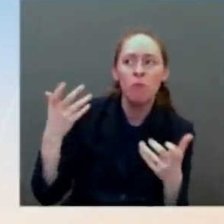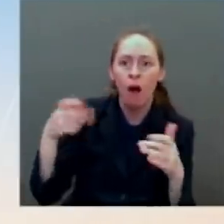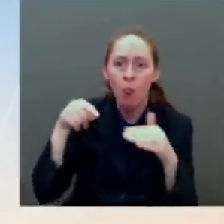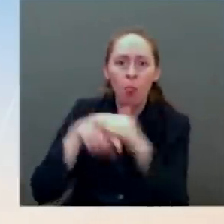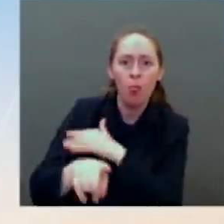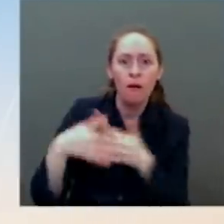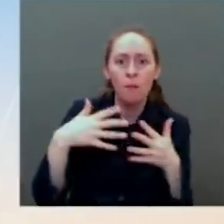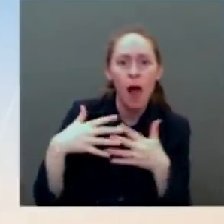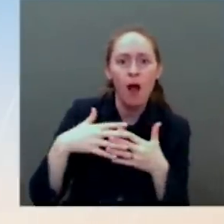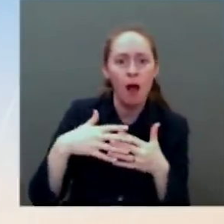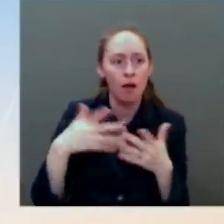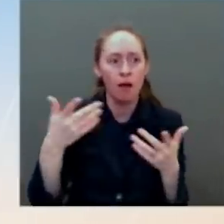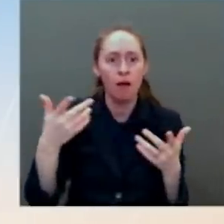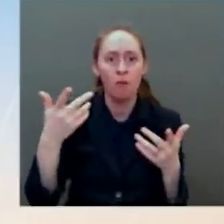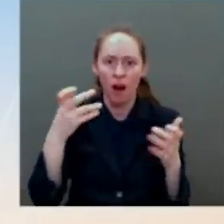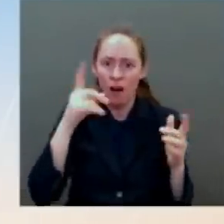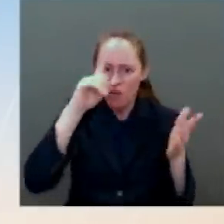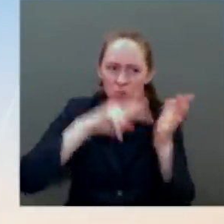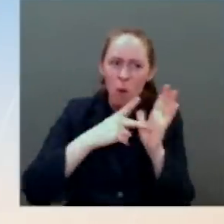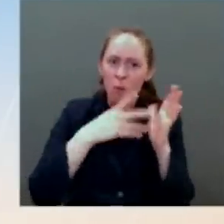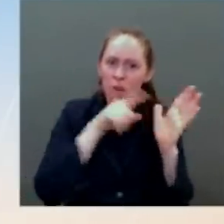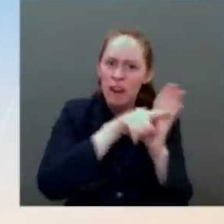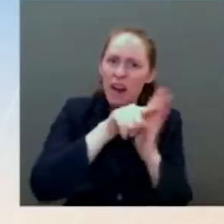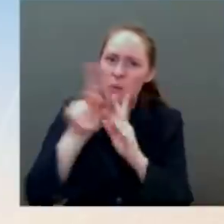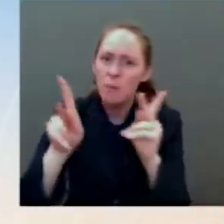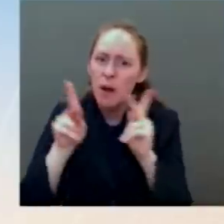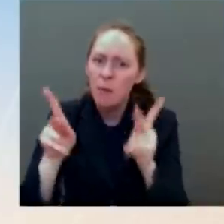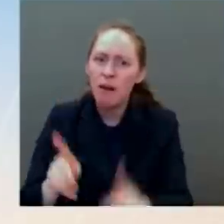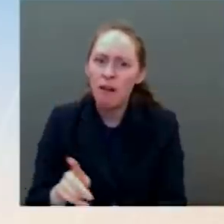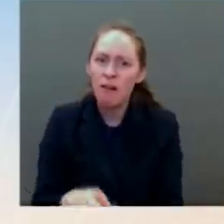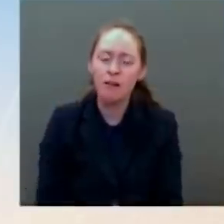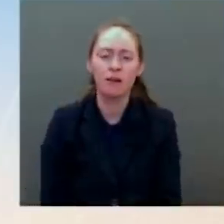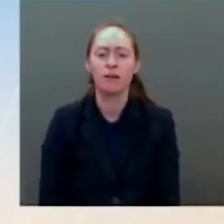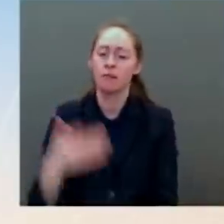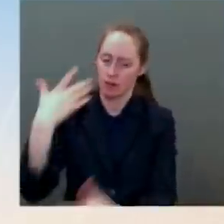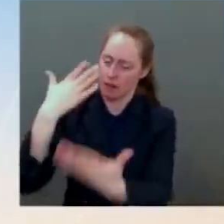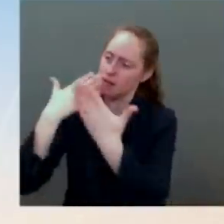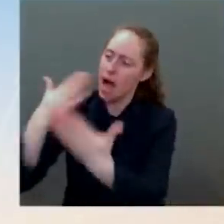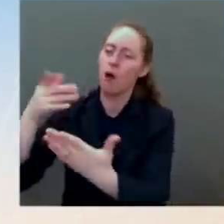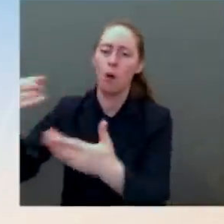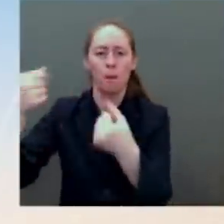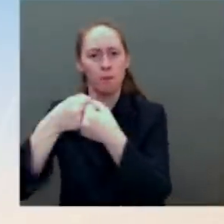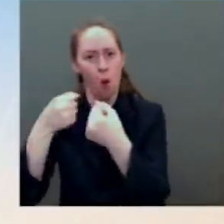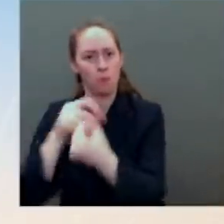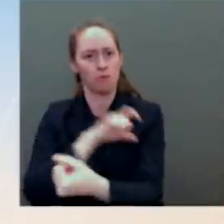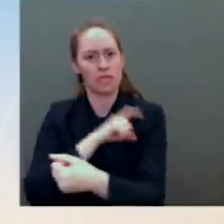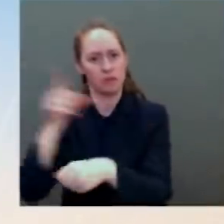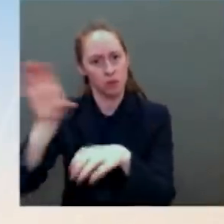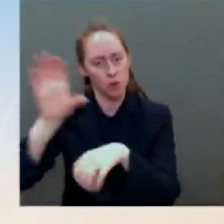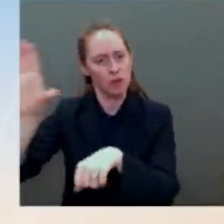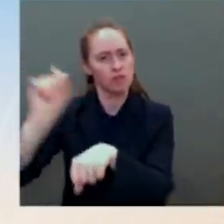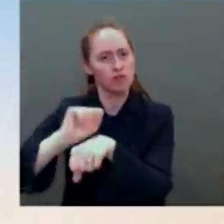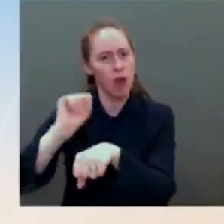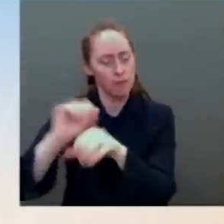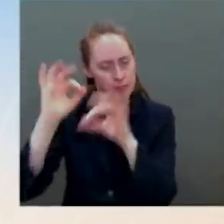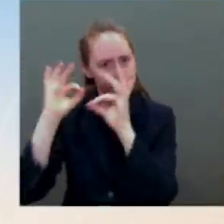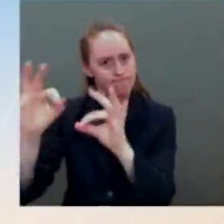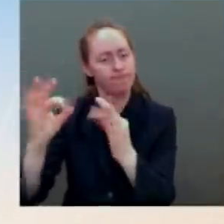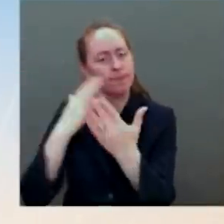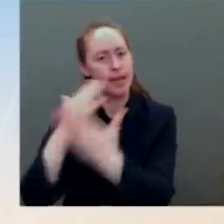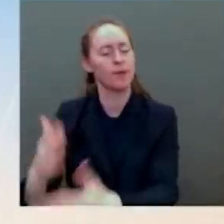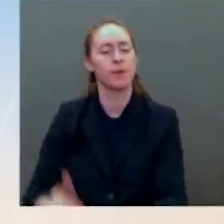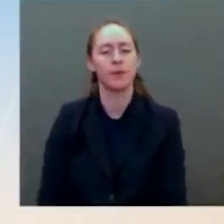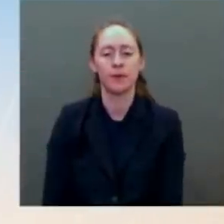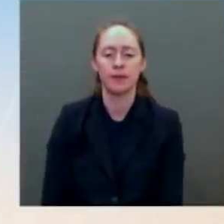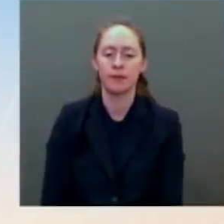these people and preventing them from getting into the country. And one additional question about something that happened a few months ago down at the border. We've been told that the mounted Border